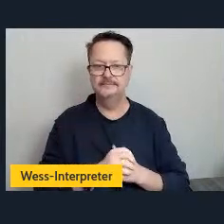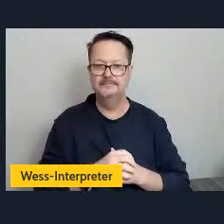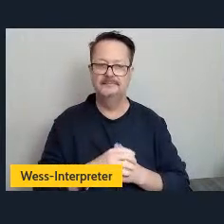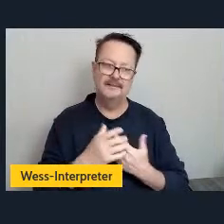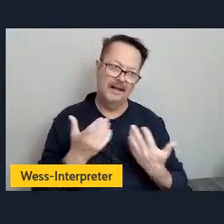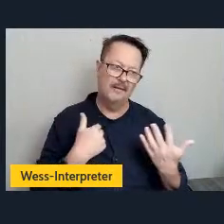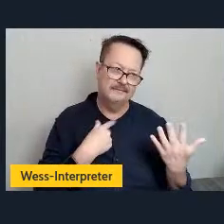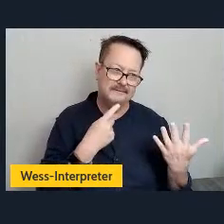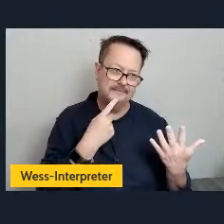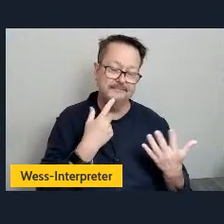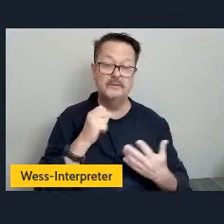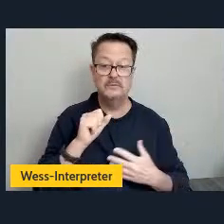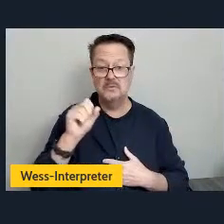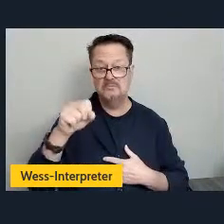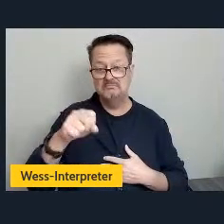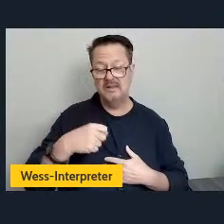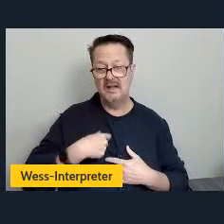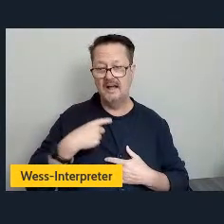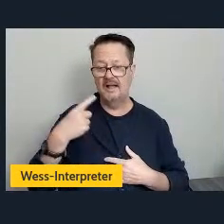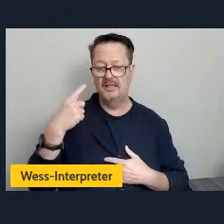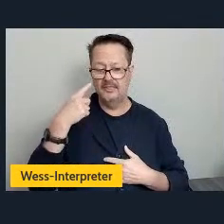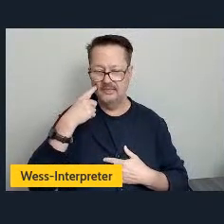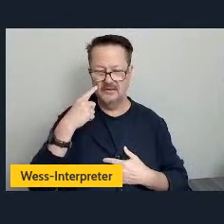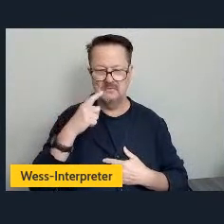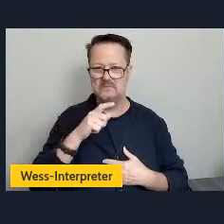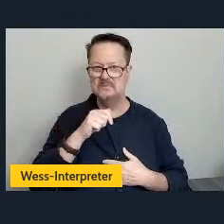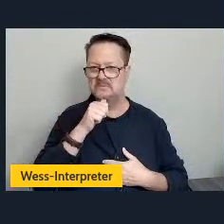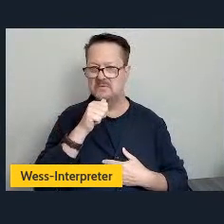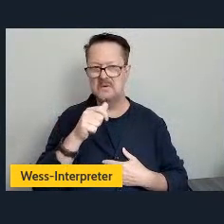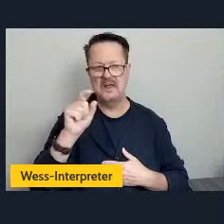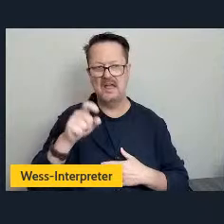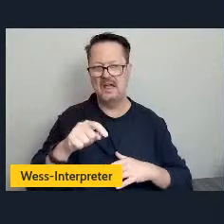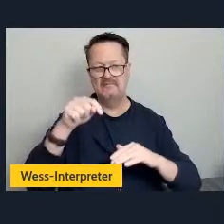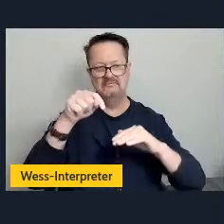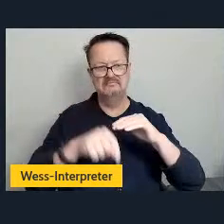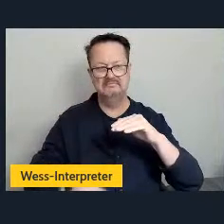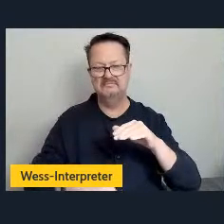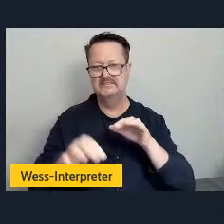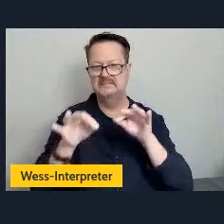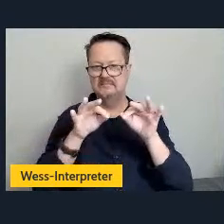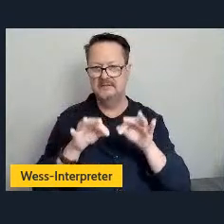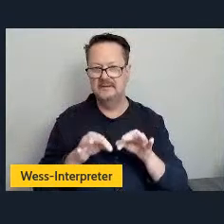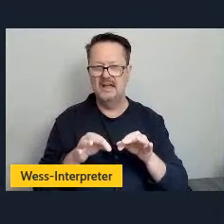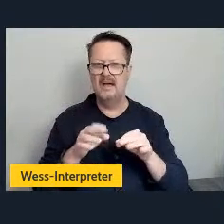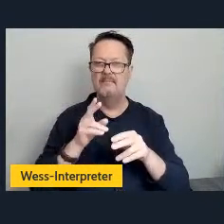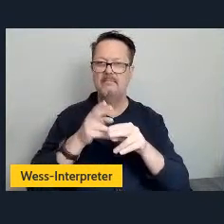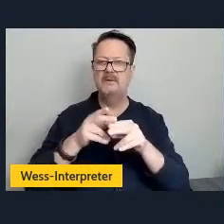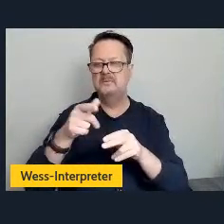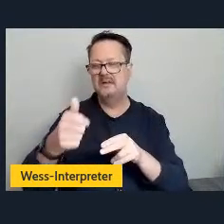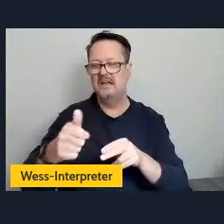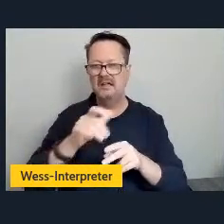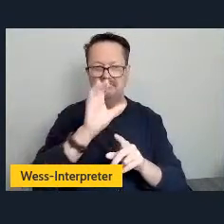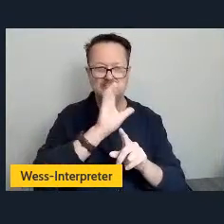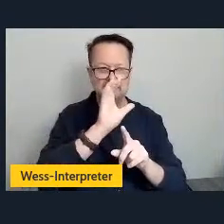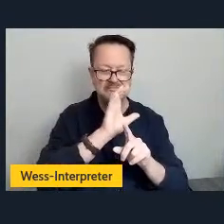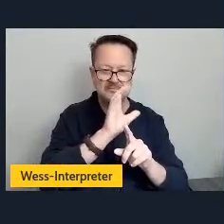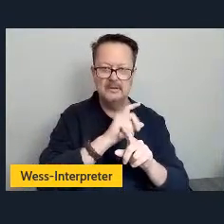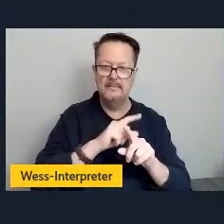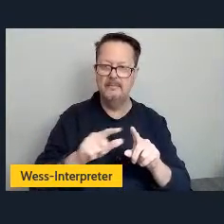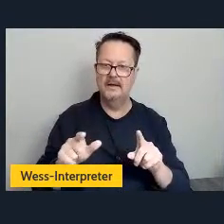So yeah, I think we don't have to get into details here. As mentioned, you can look it up yourself, but